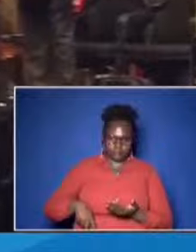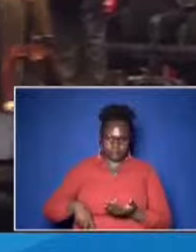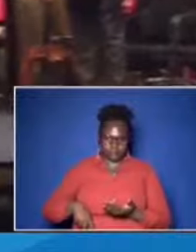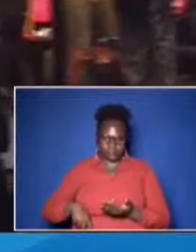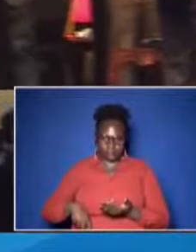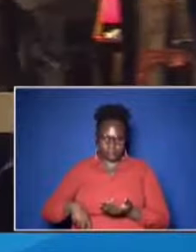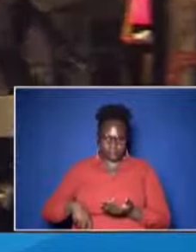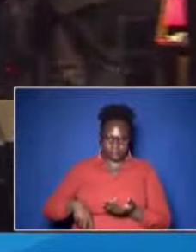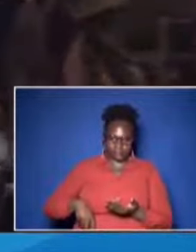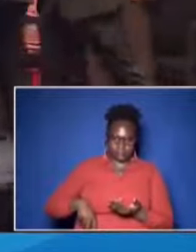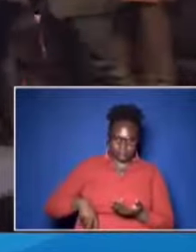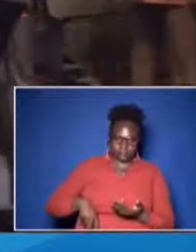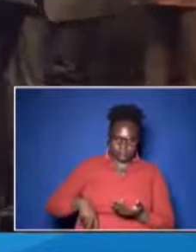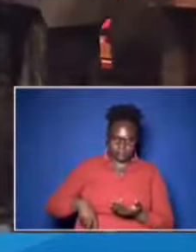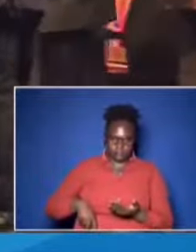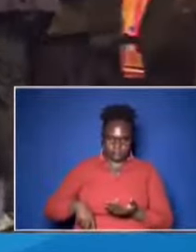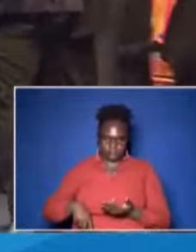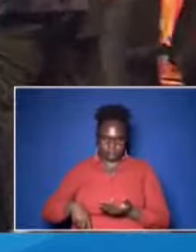ear